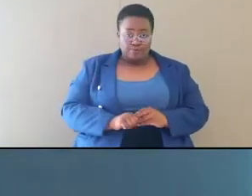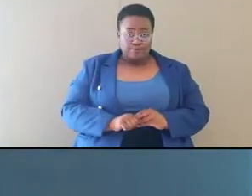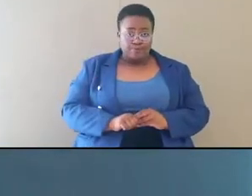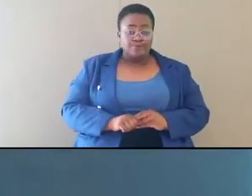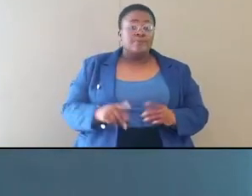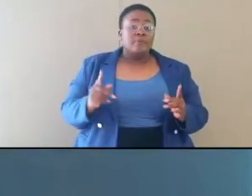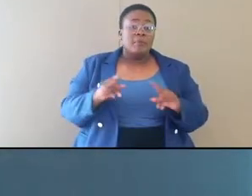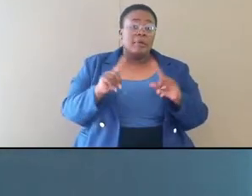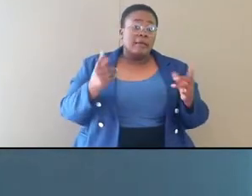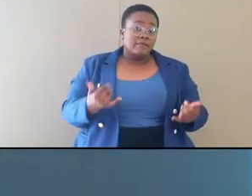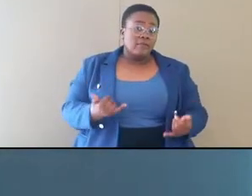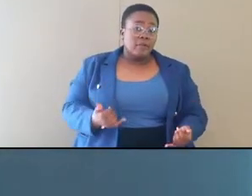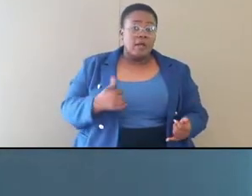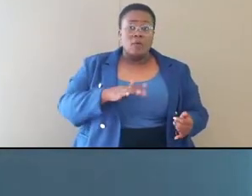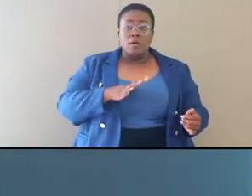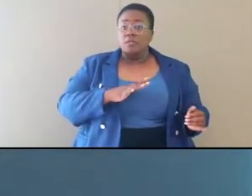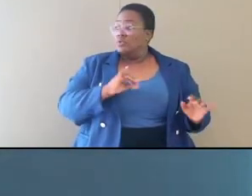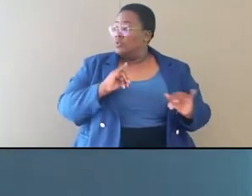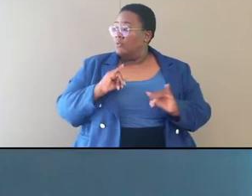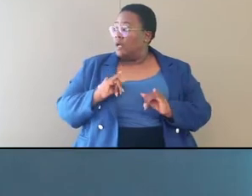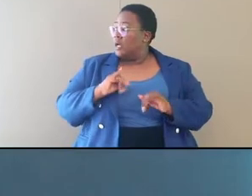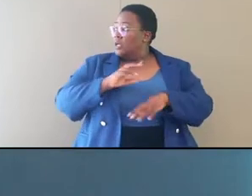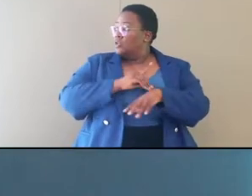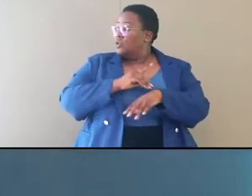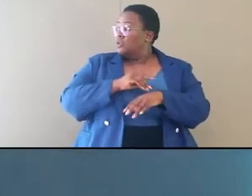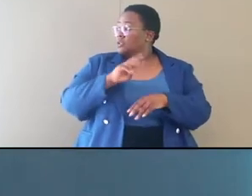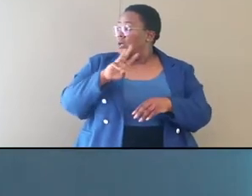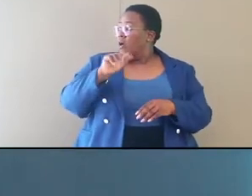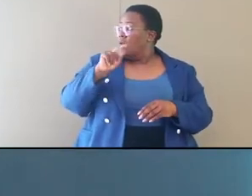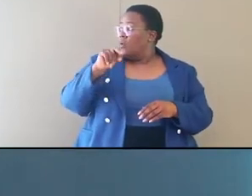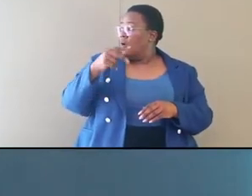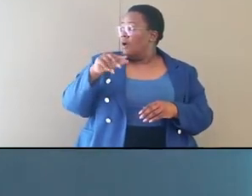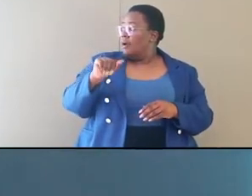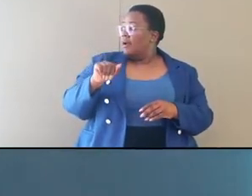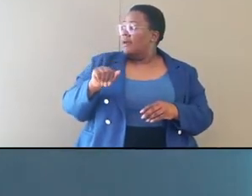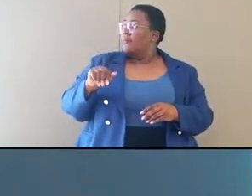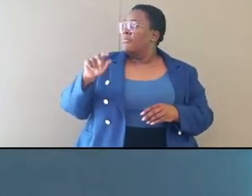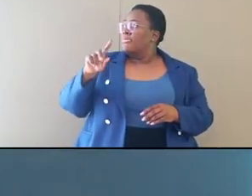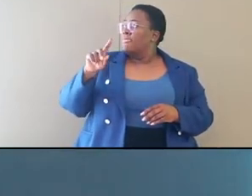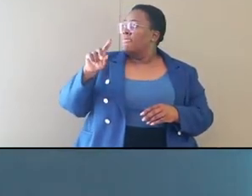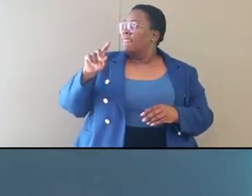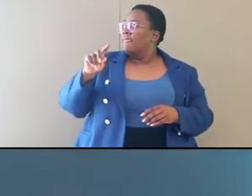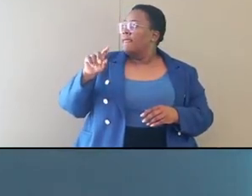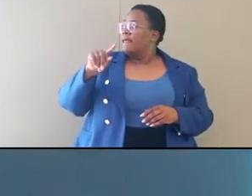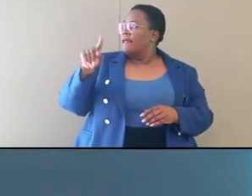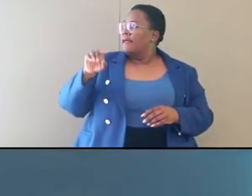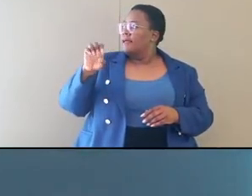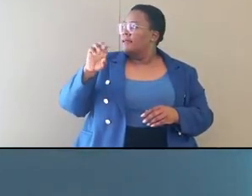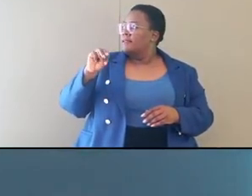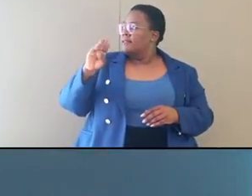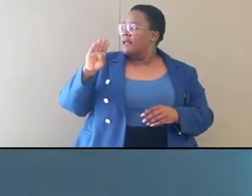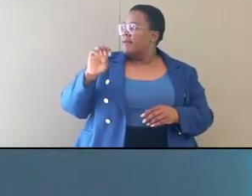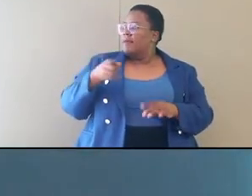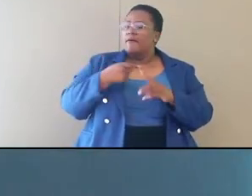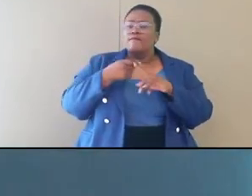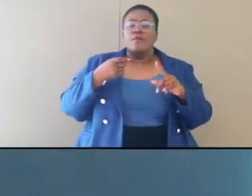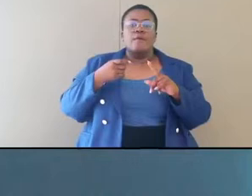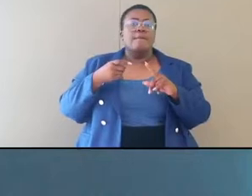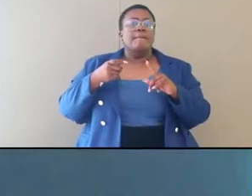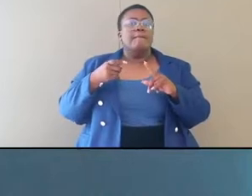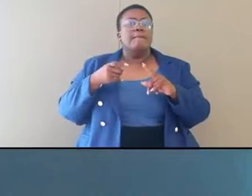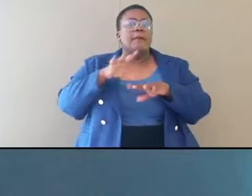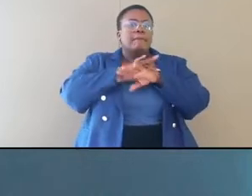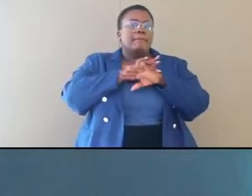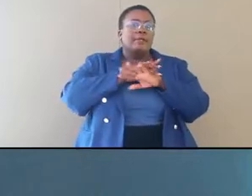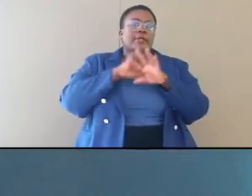at this point in time, I'd like to call Dr. Wanga Zembe Nkabile from the Medical Research Council